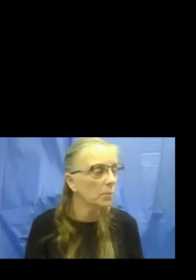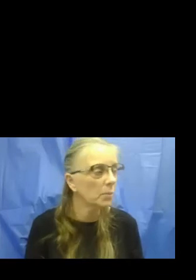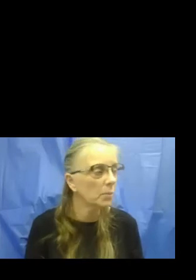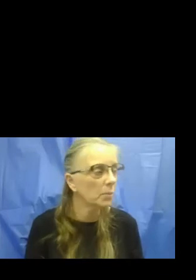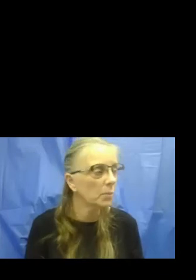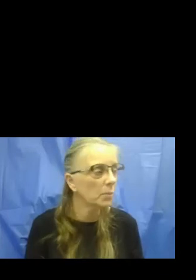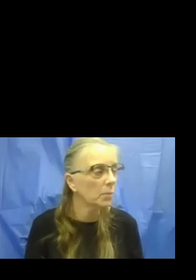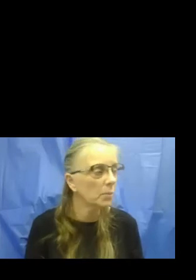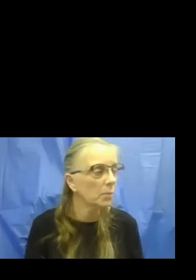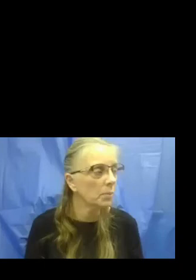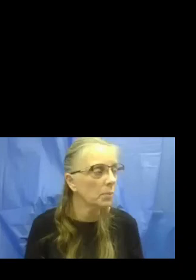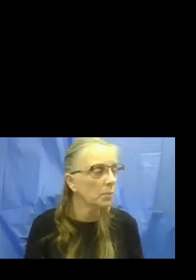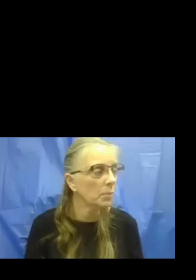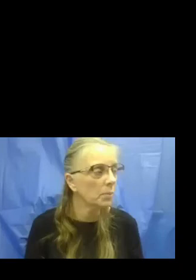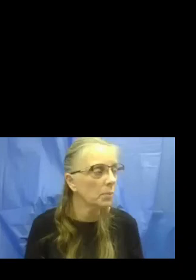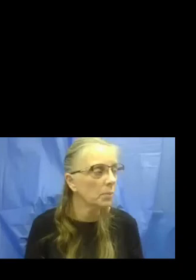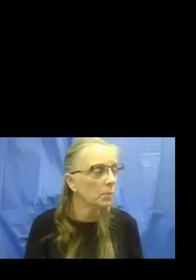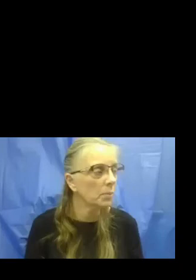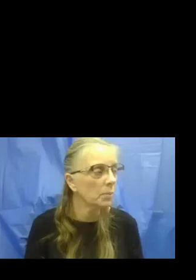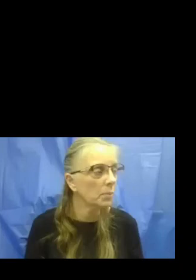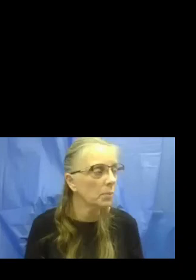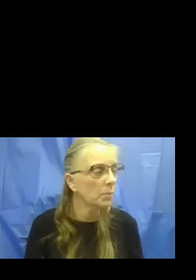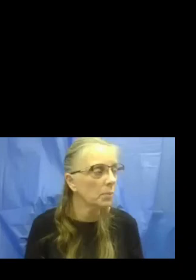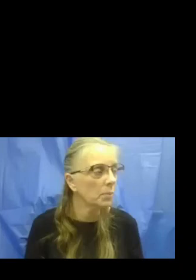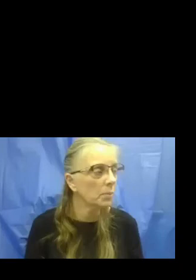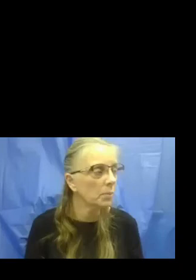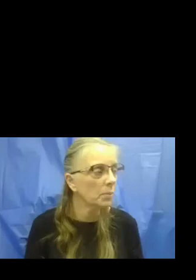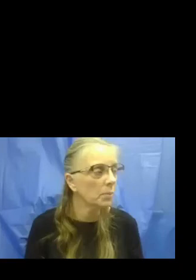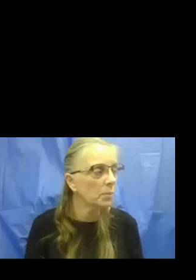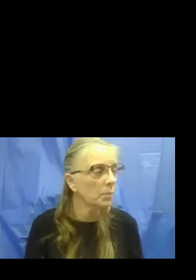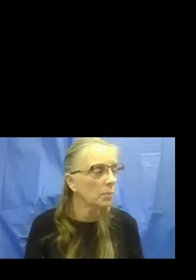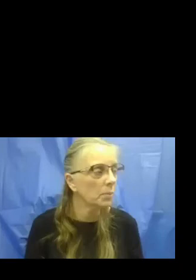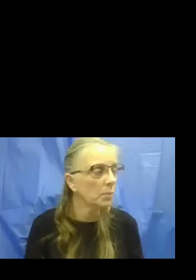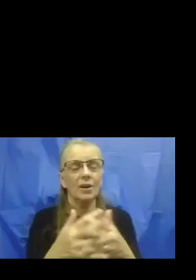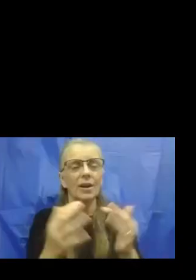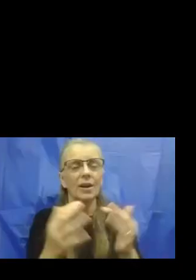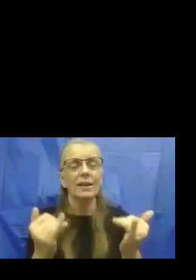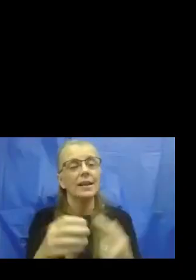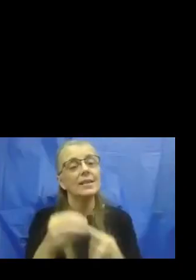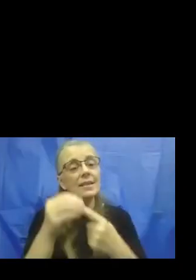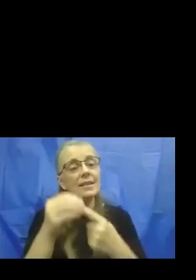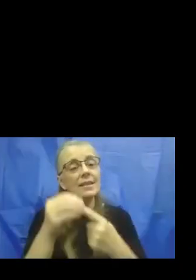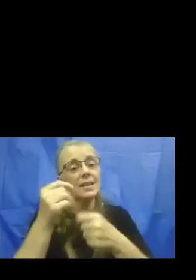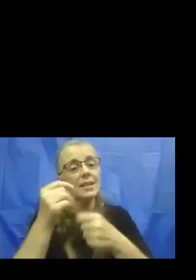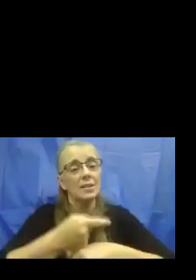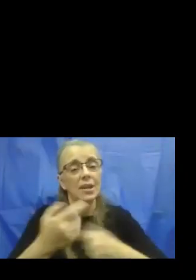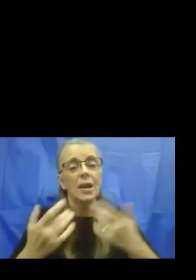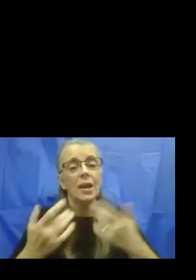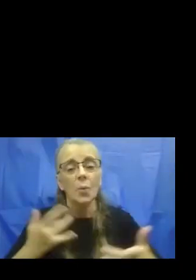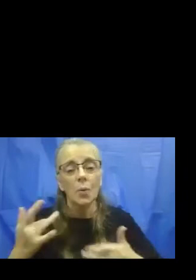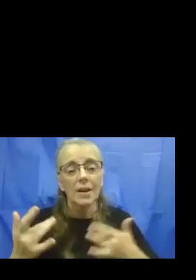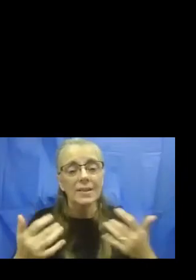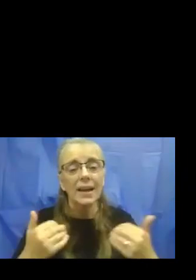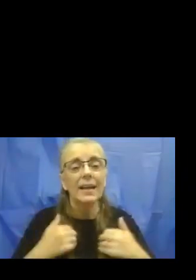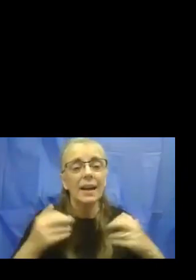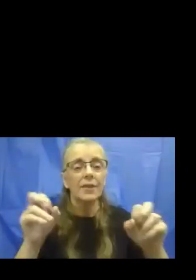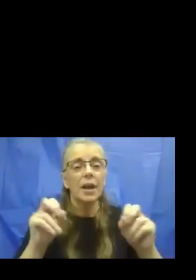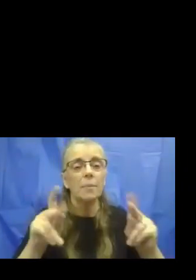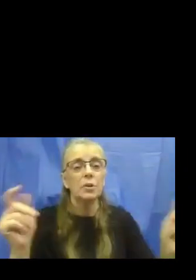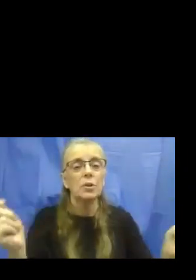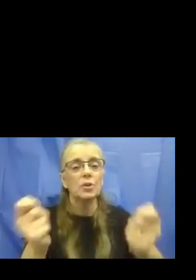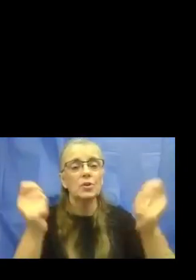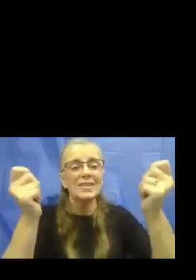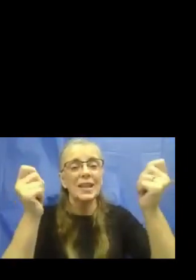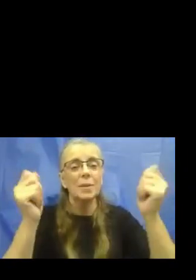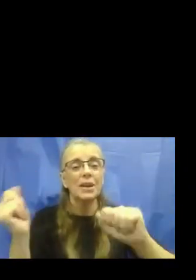to have the opportunity to celebrate all of you for the incredible commitment you've made to yourselves and your families over the past